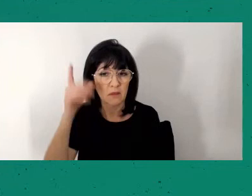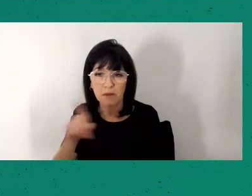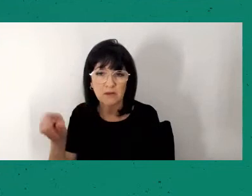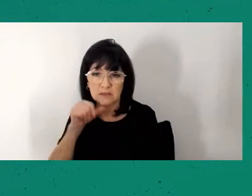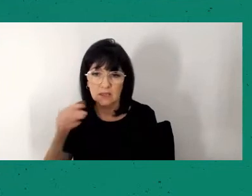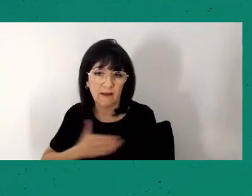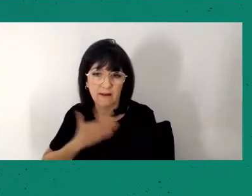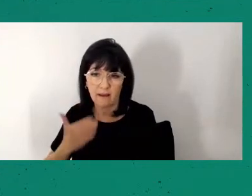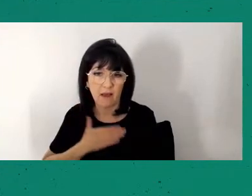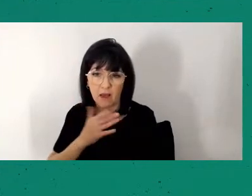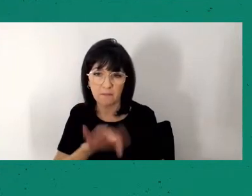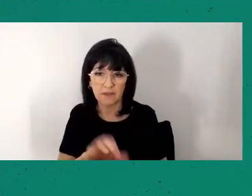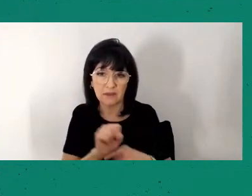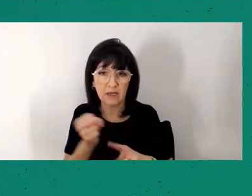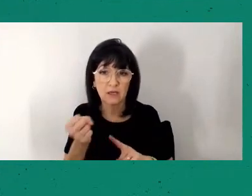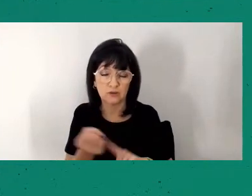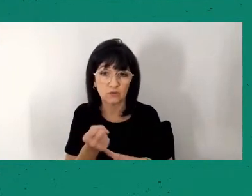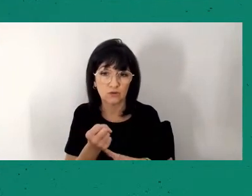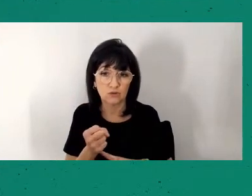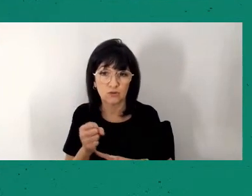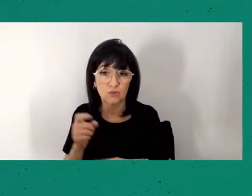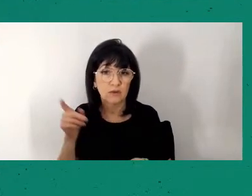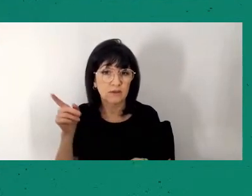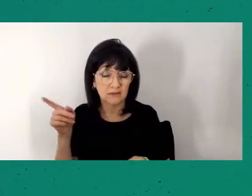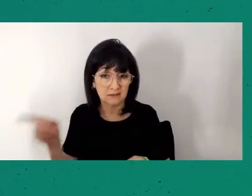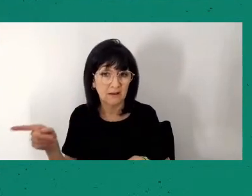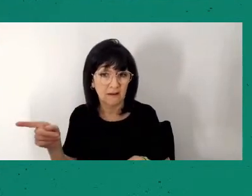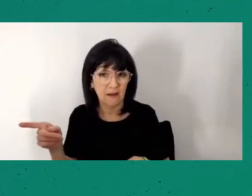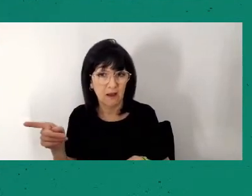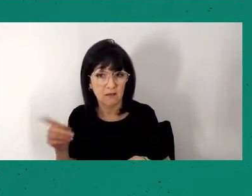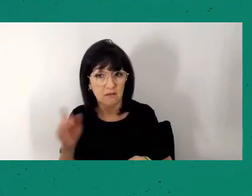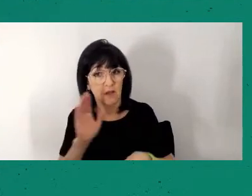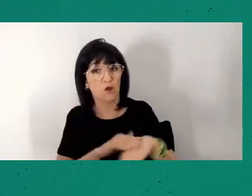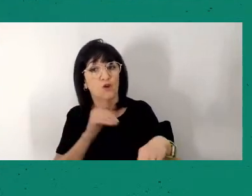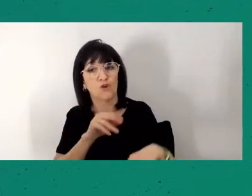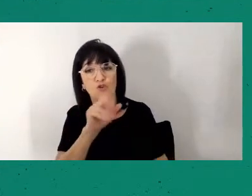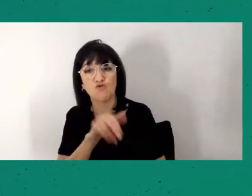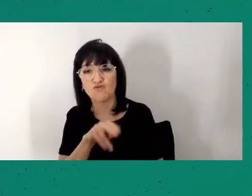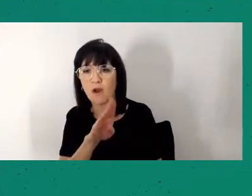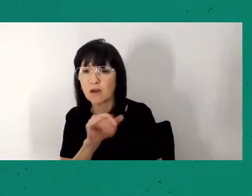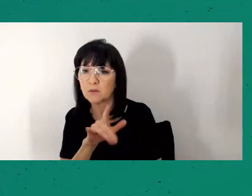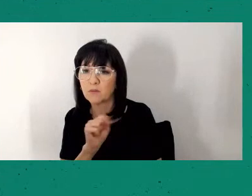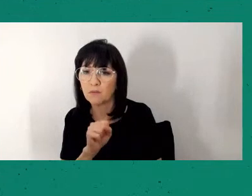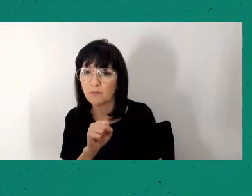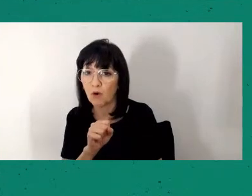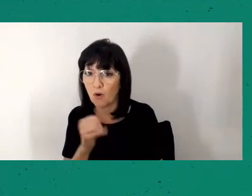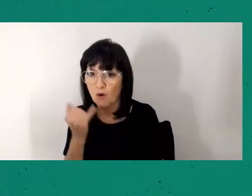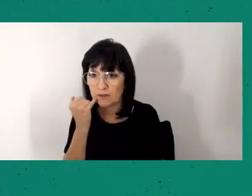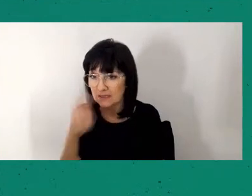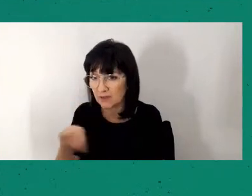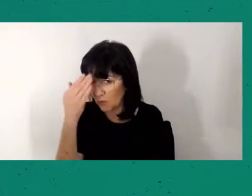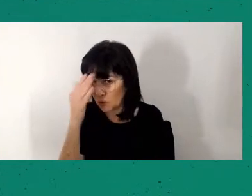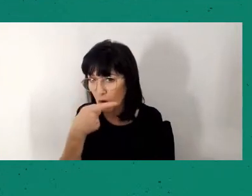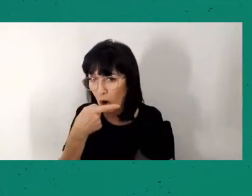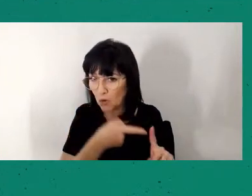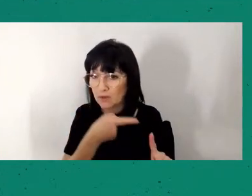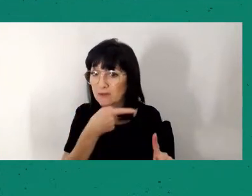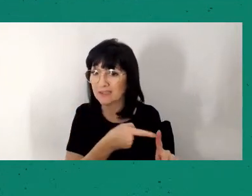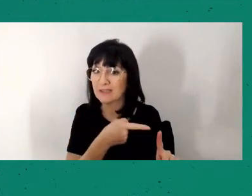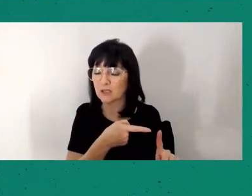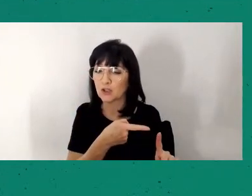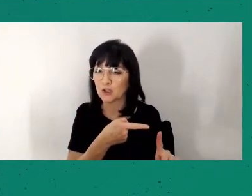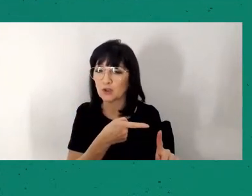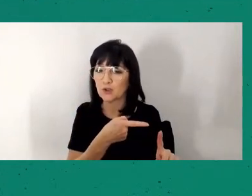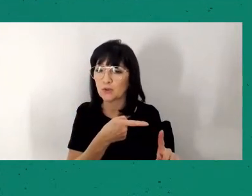the situation, and they sent for Bryant Bowles. And for those of you who don't know, he was actually the president of the National